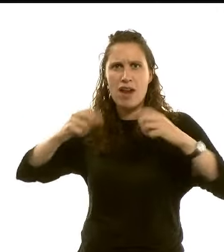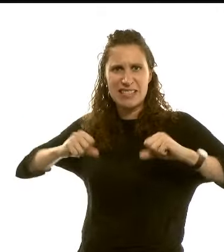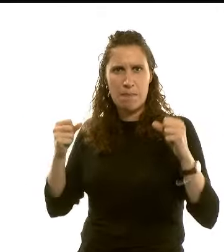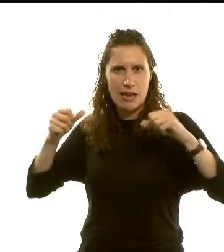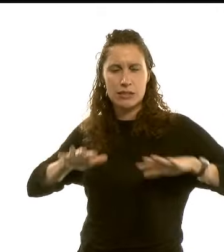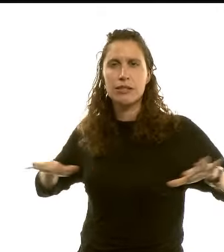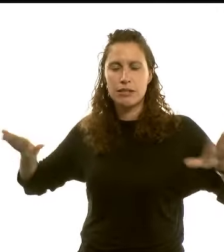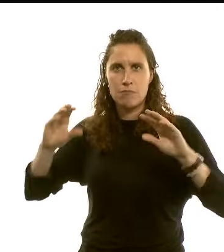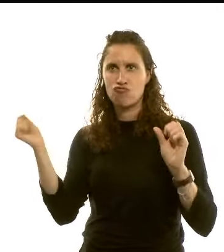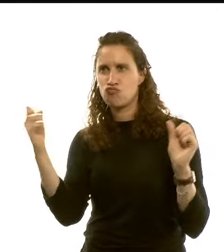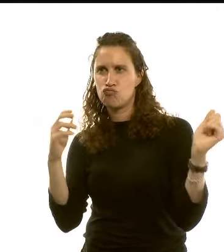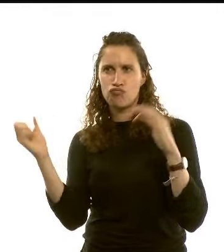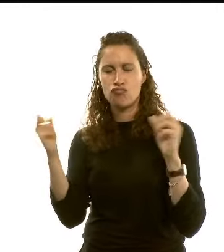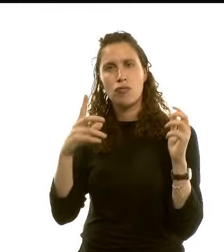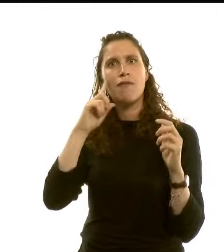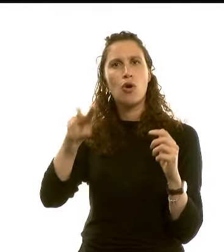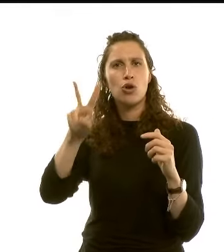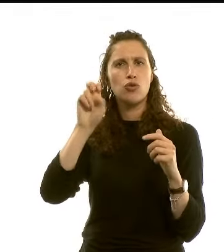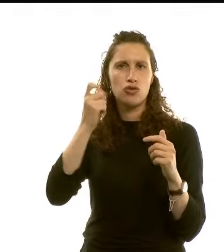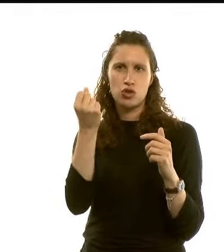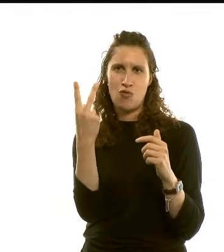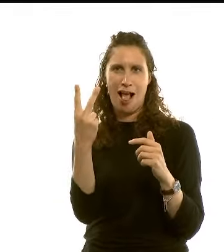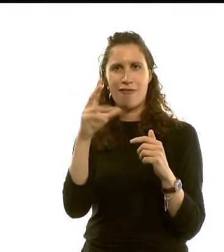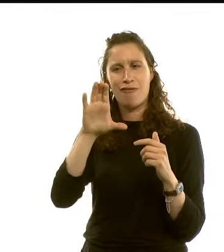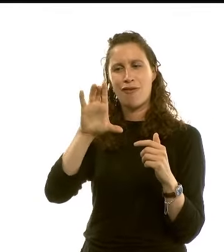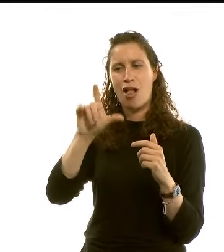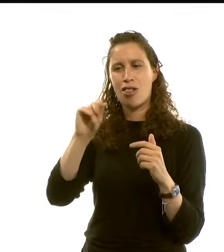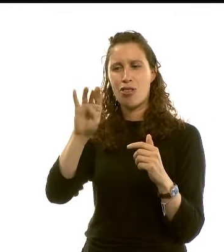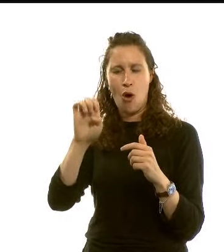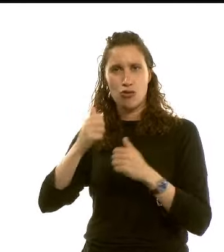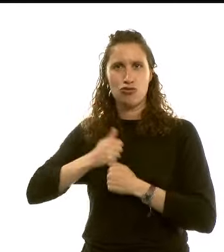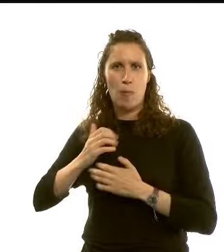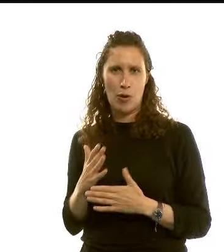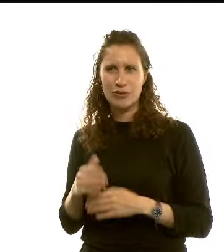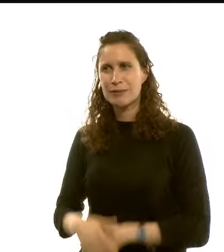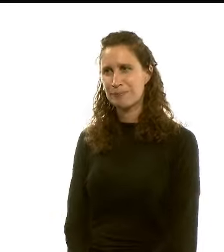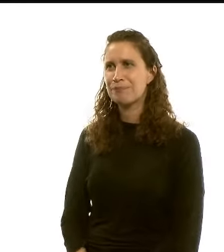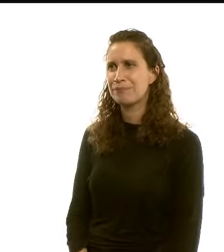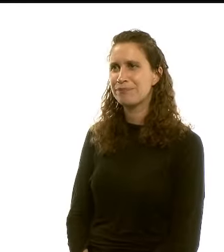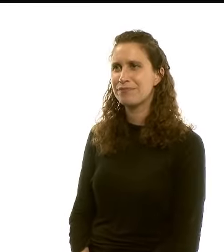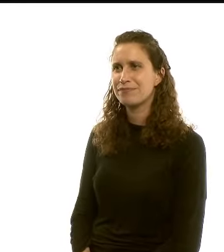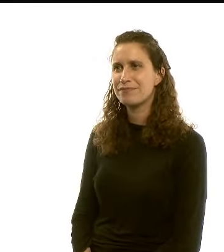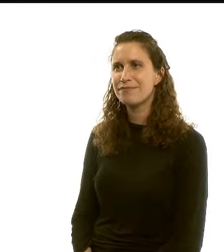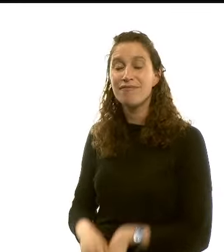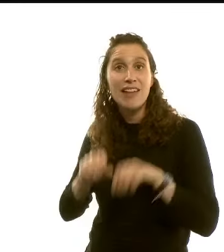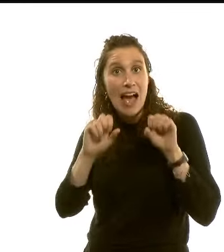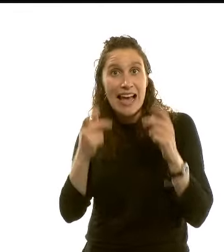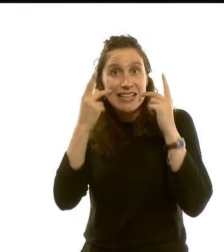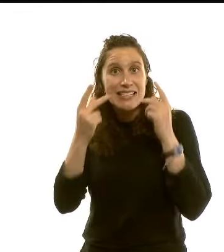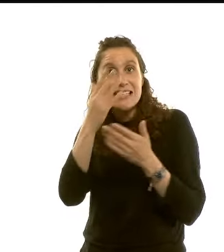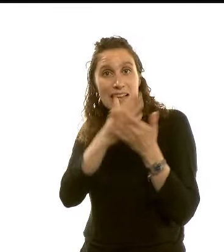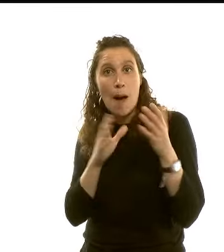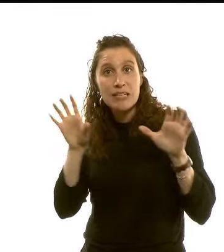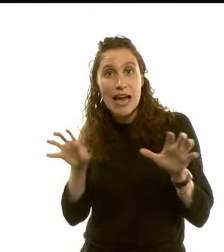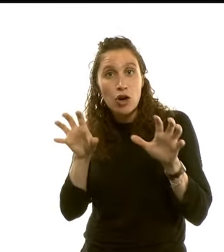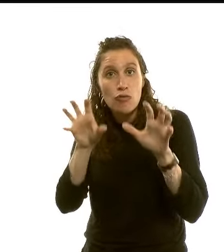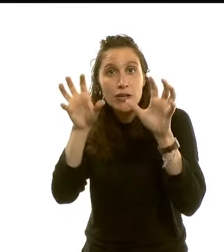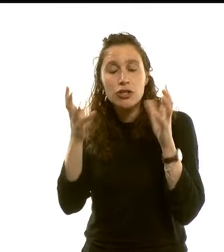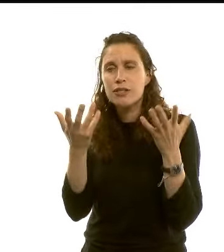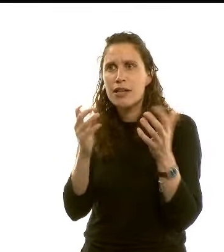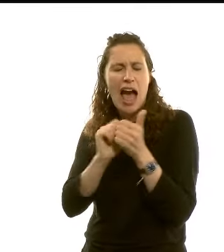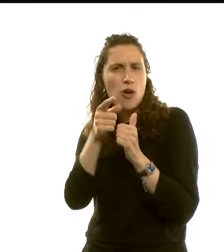for all the other 212 clone pilot or clone troopers. I can see a few decorations on these models, Madison. How